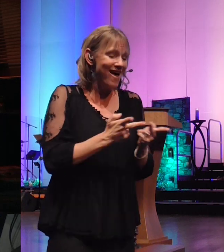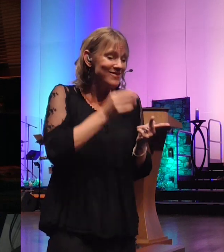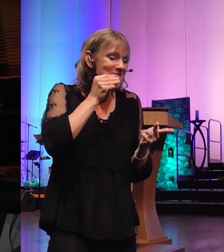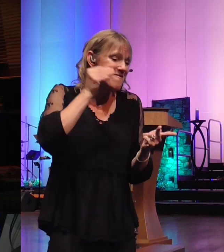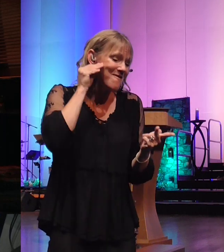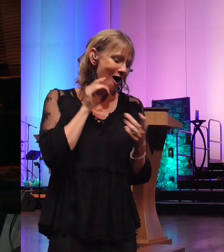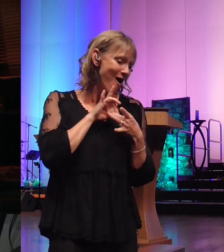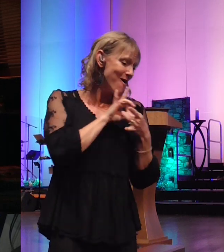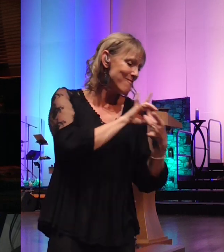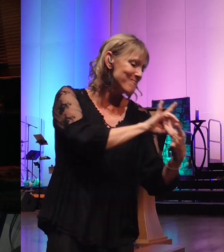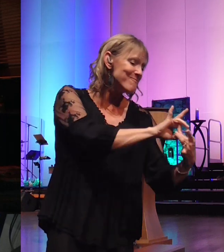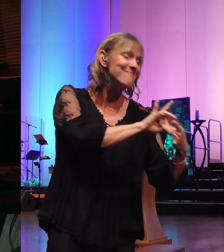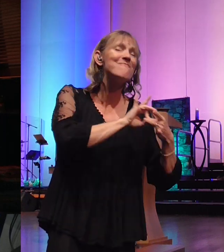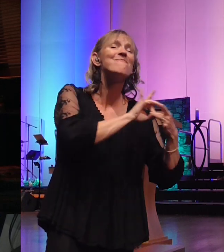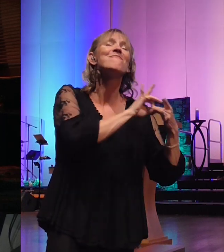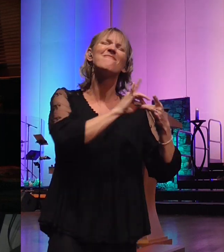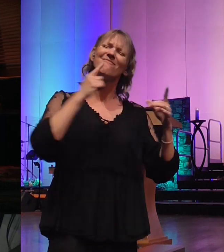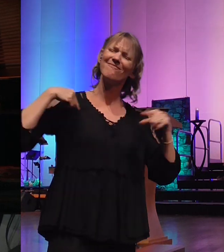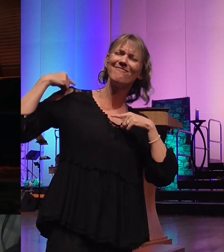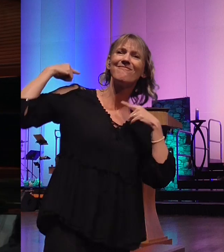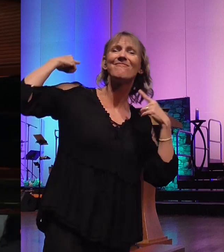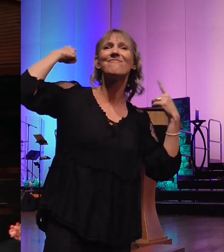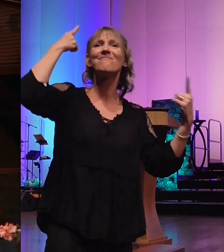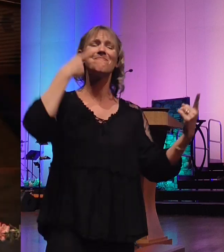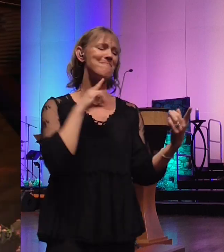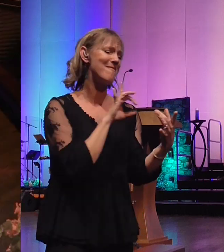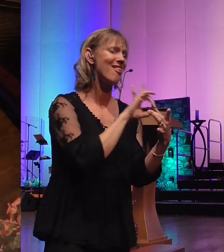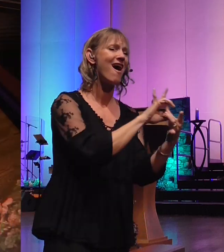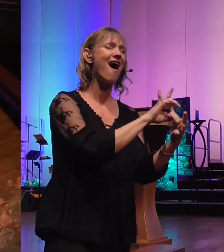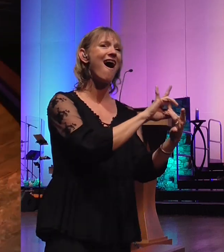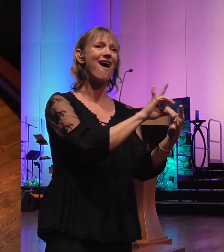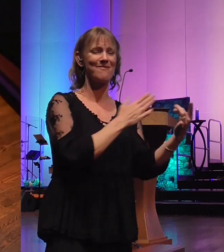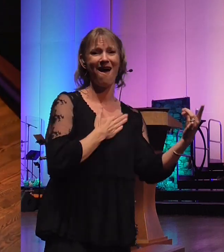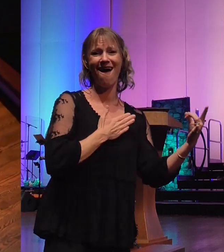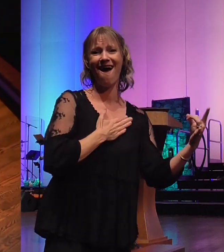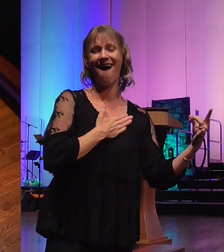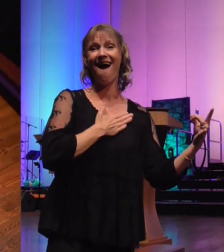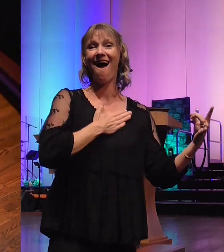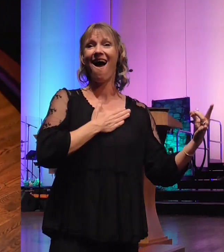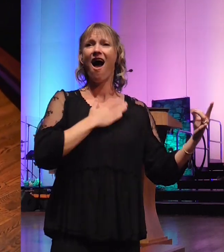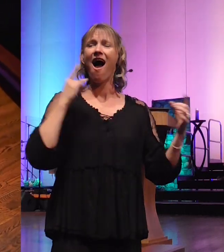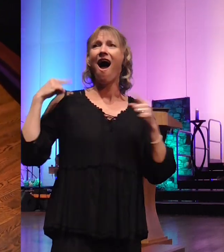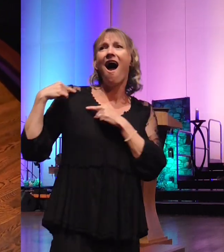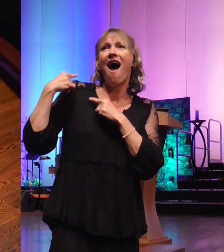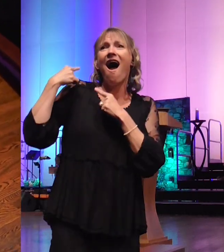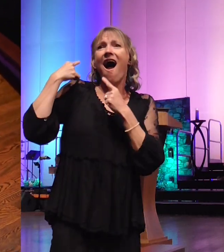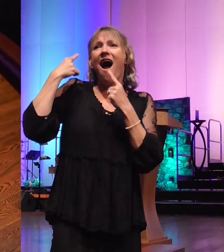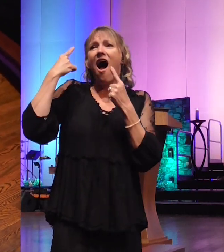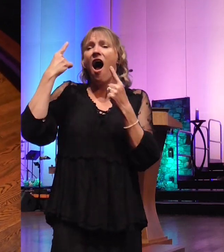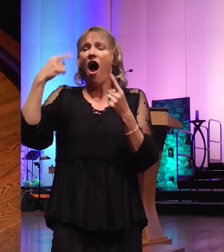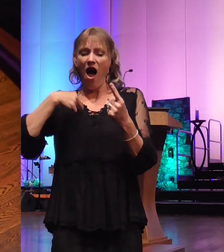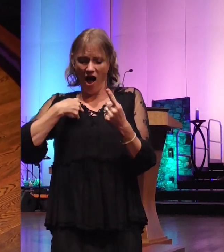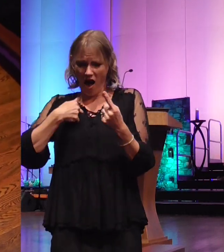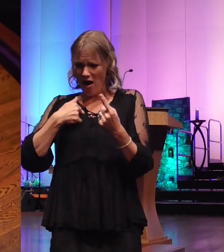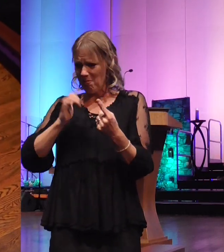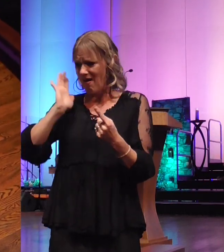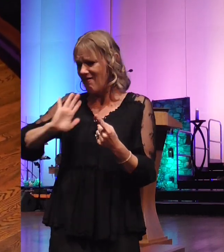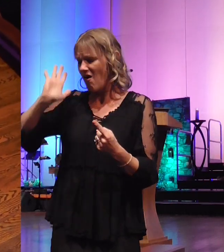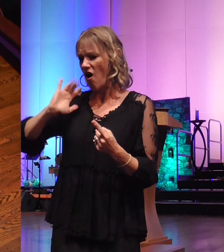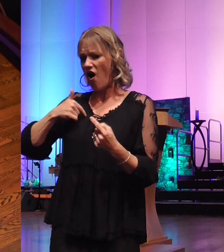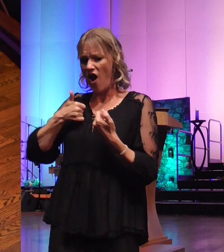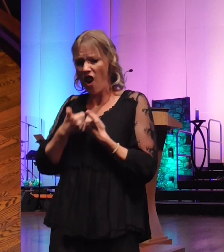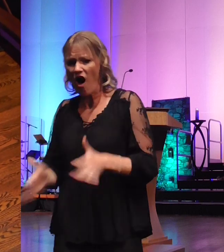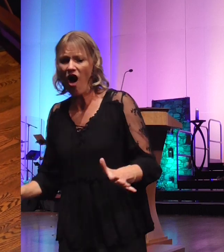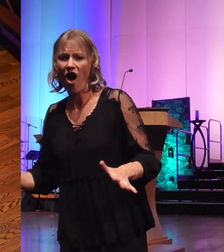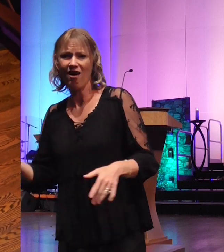where I've always belonged, all the way from lost and